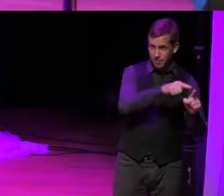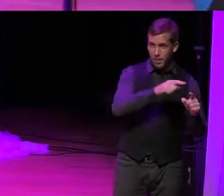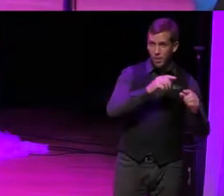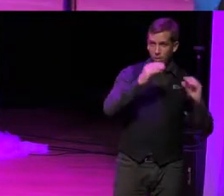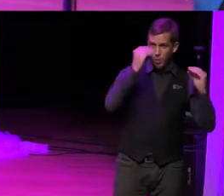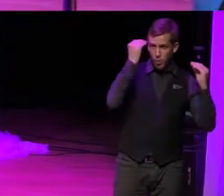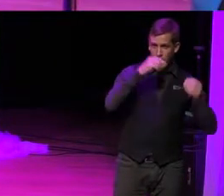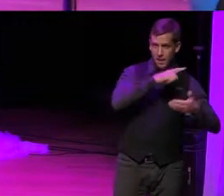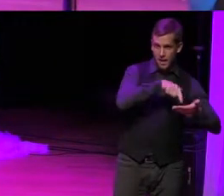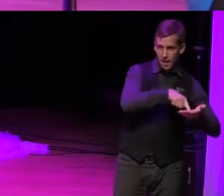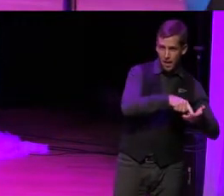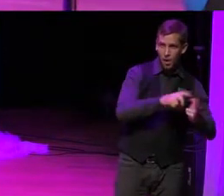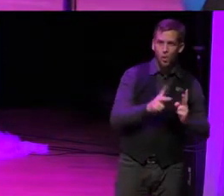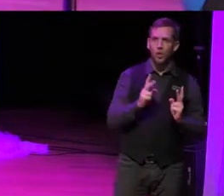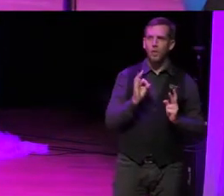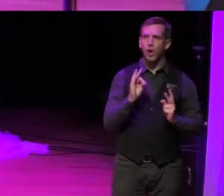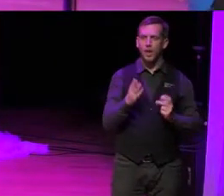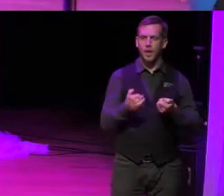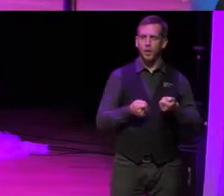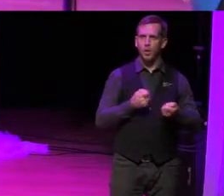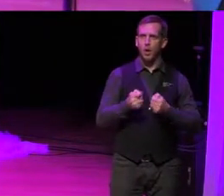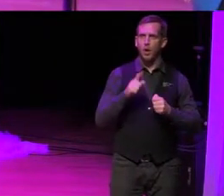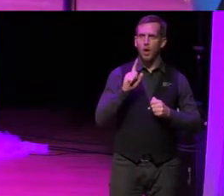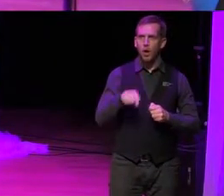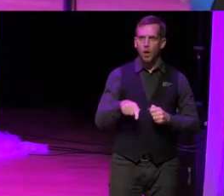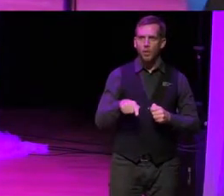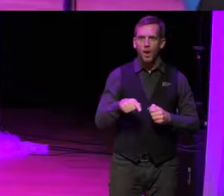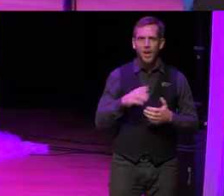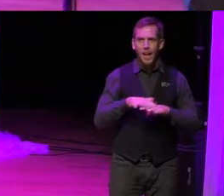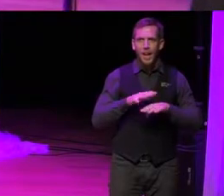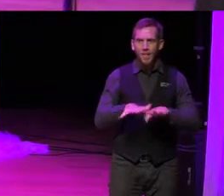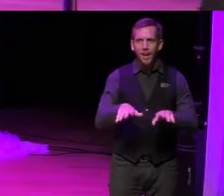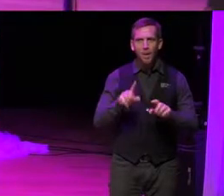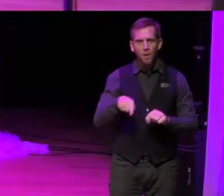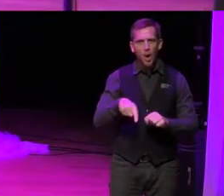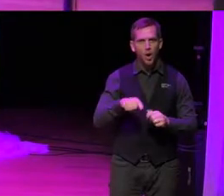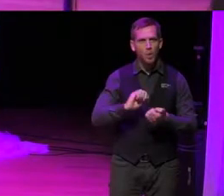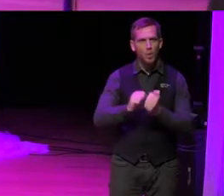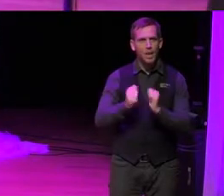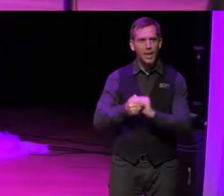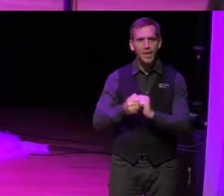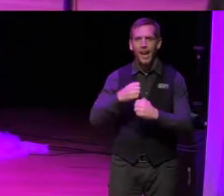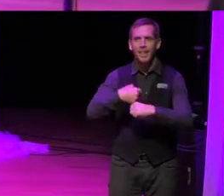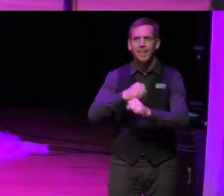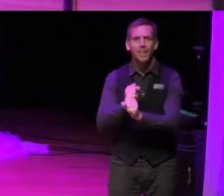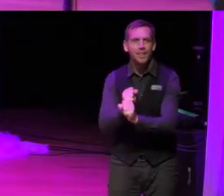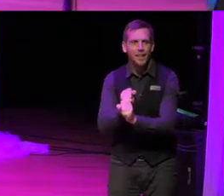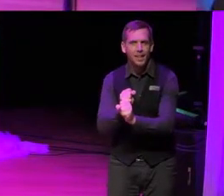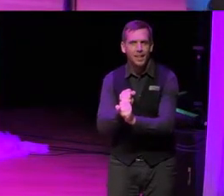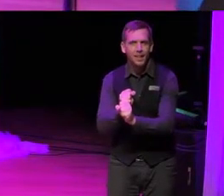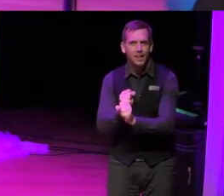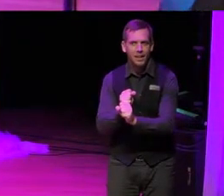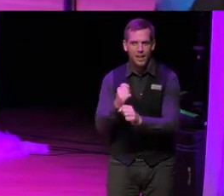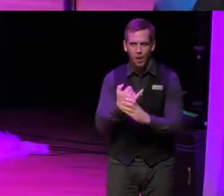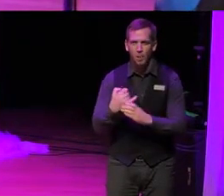former coordinator of the European Network for Political Foundations. So also give a please a warm applause for Martin.